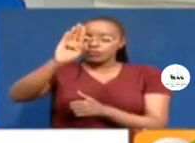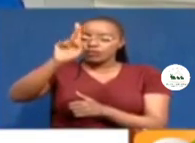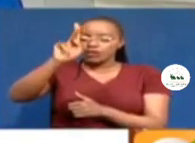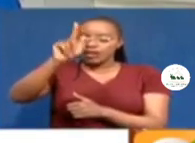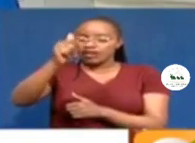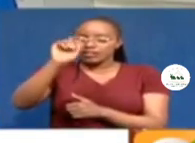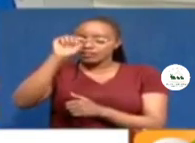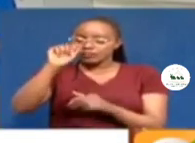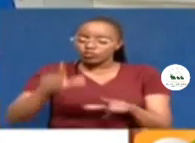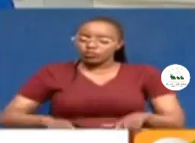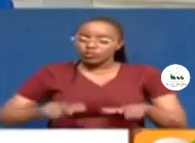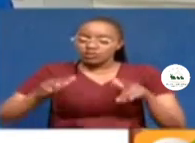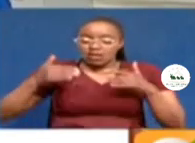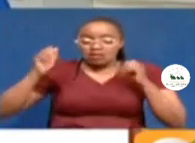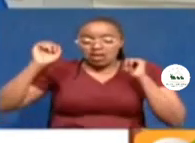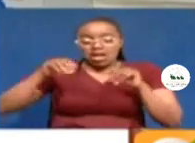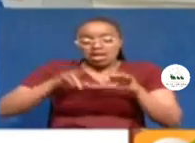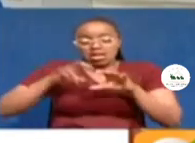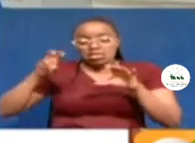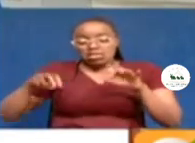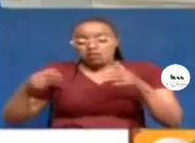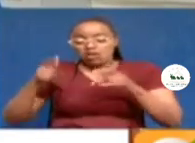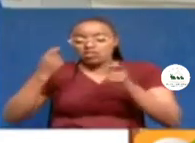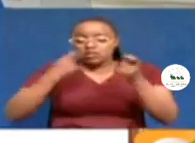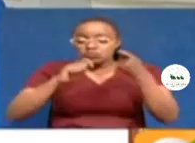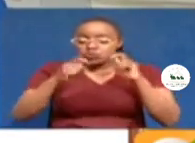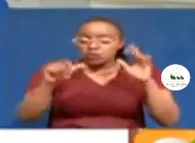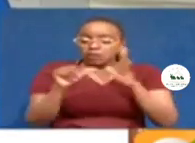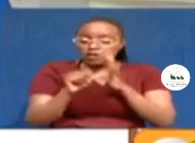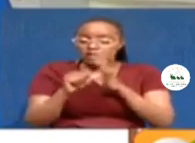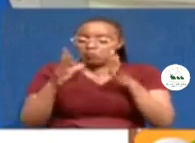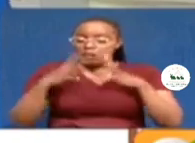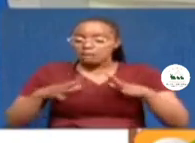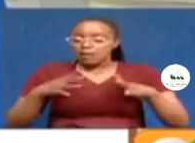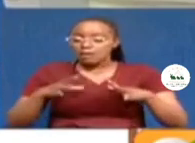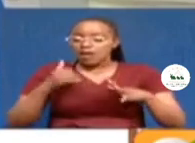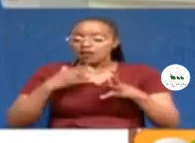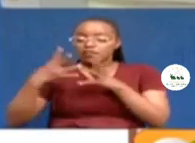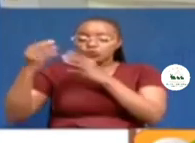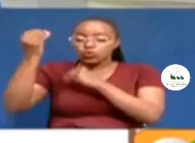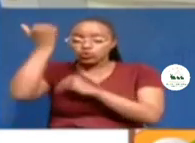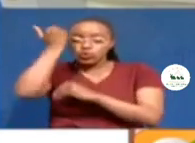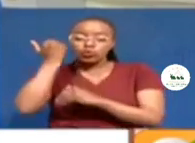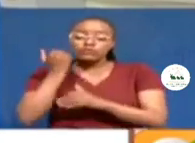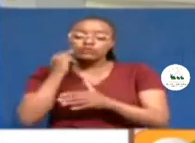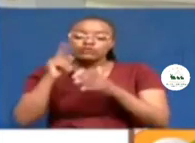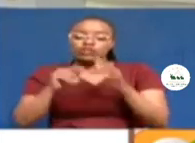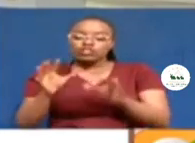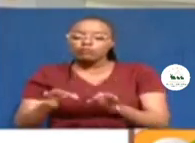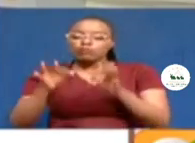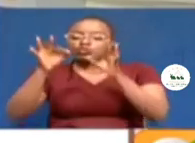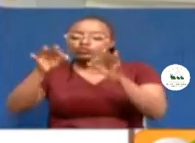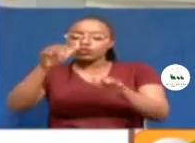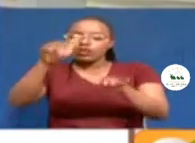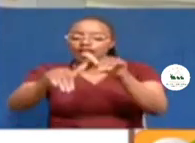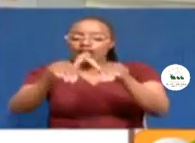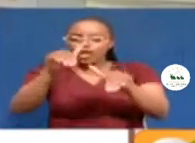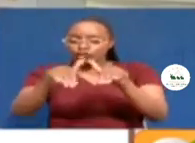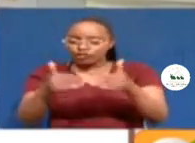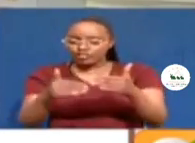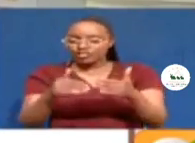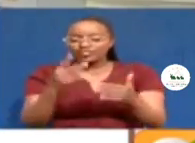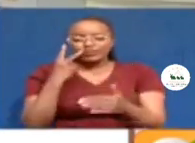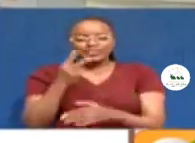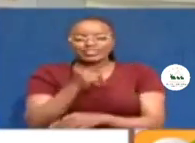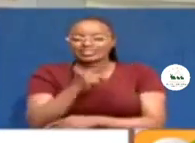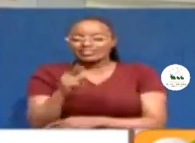might go. I don't know. Procurement issues, some people have even gone to court. They are saying postpone the elections.